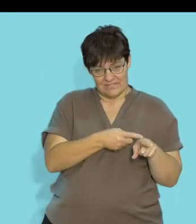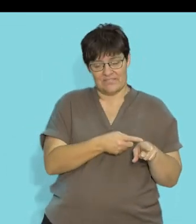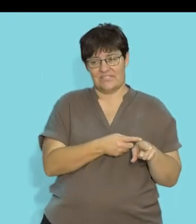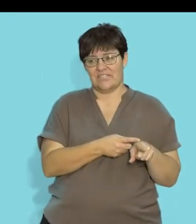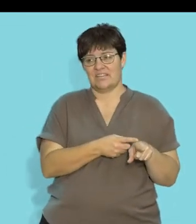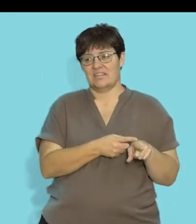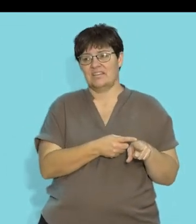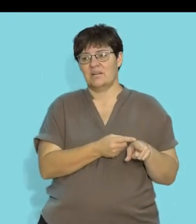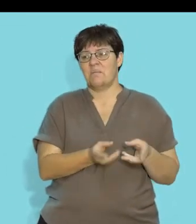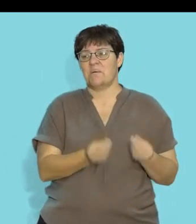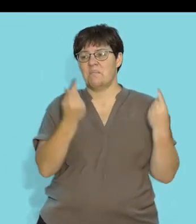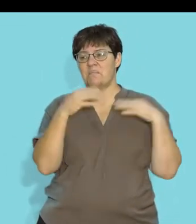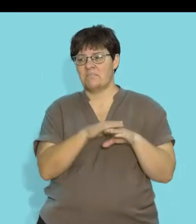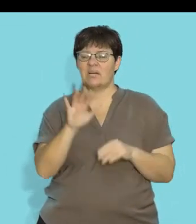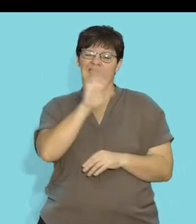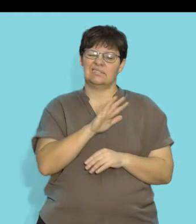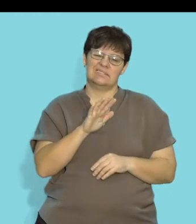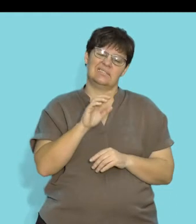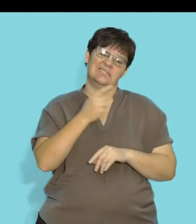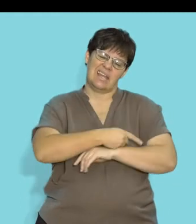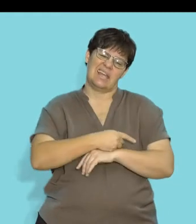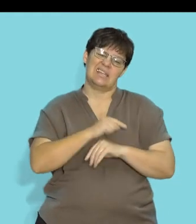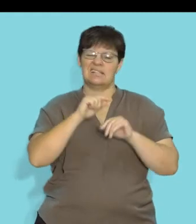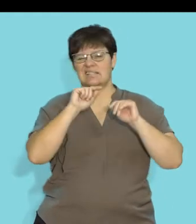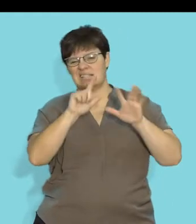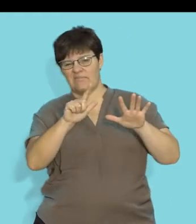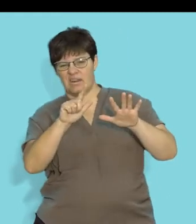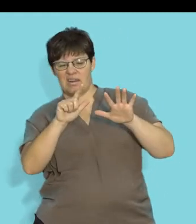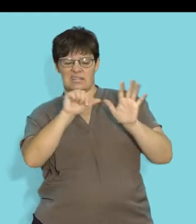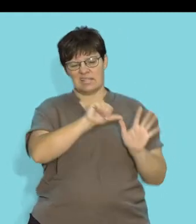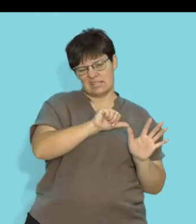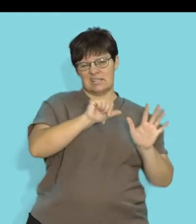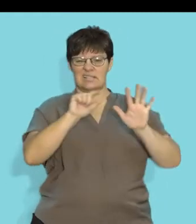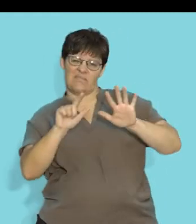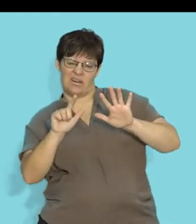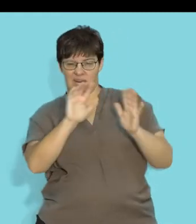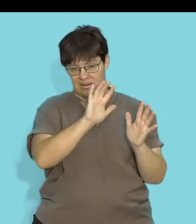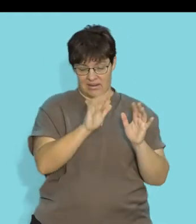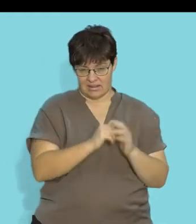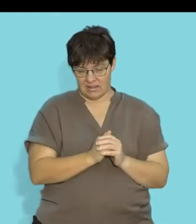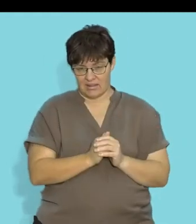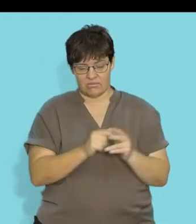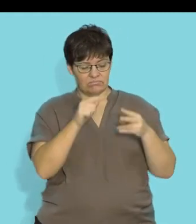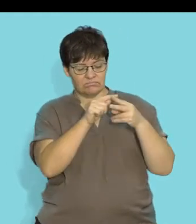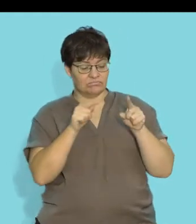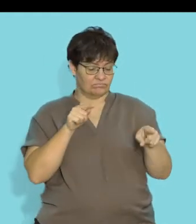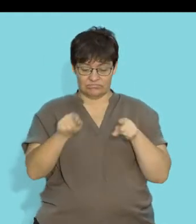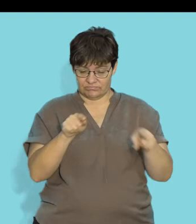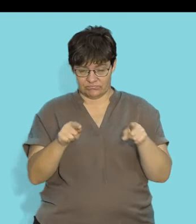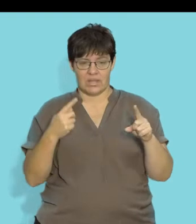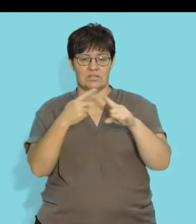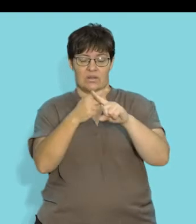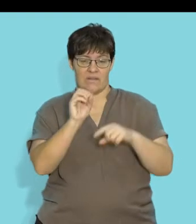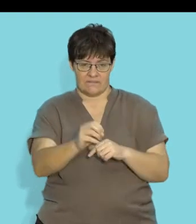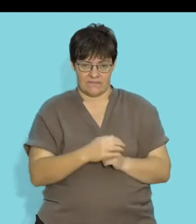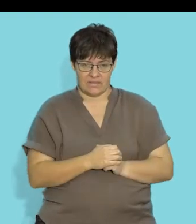there is a point here where they do intersect, and that's around day 7 or day 6.5. So we're seeing 2 points at which they